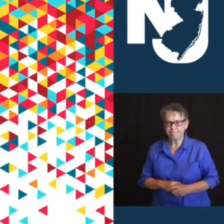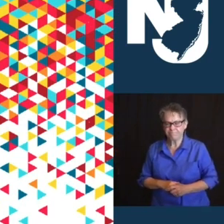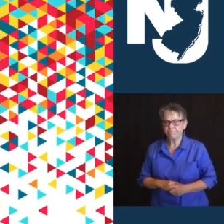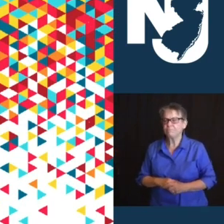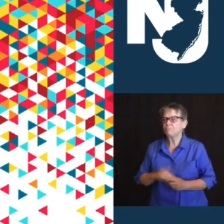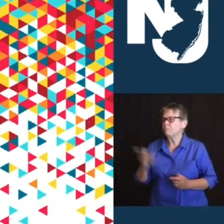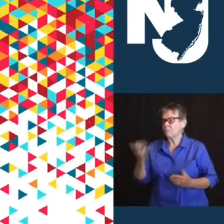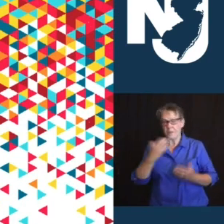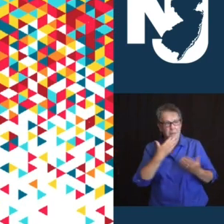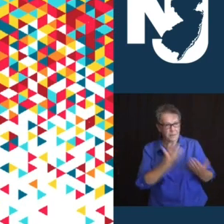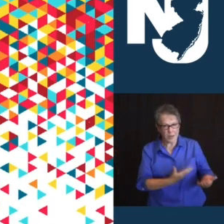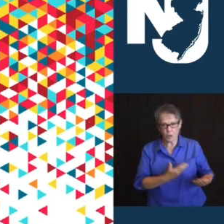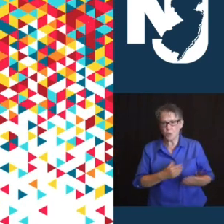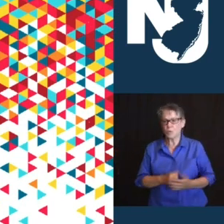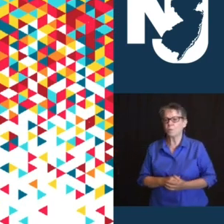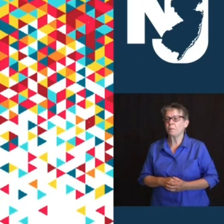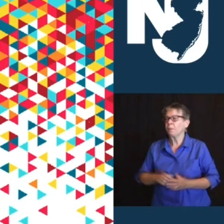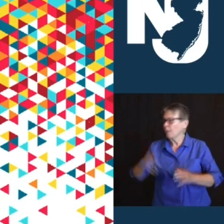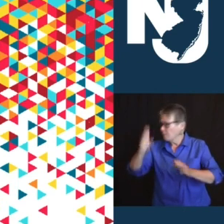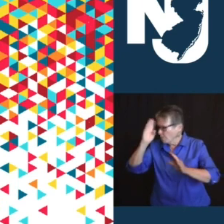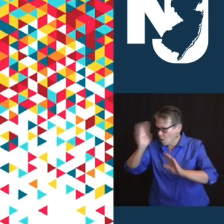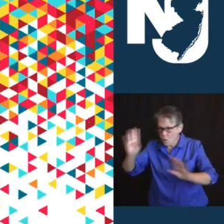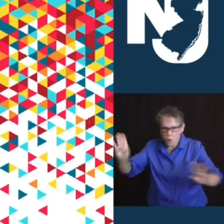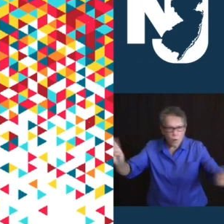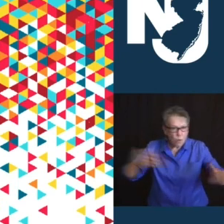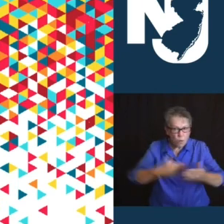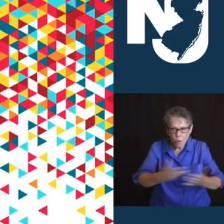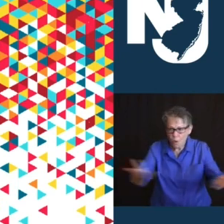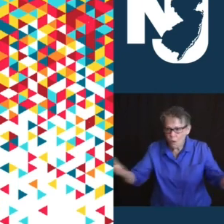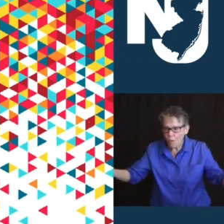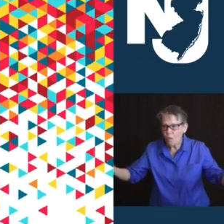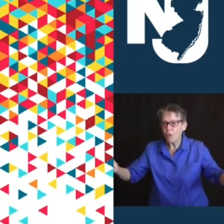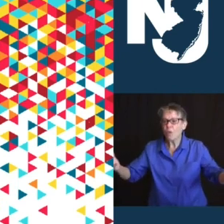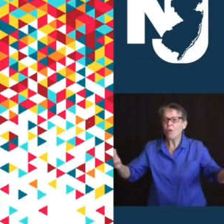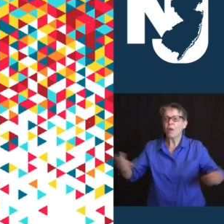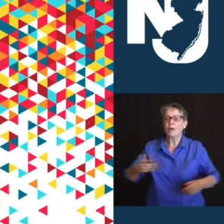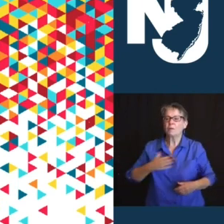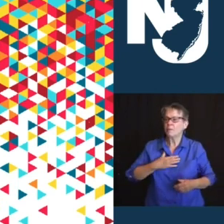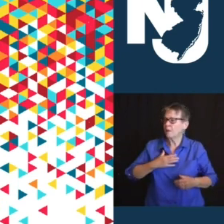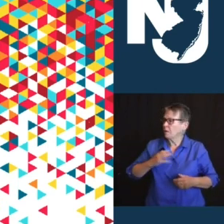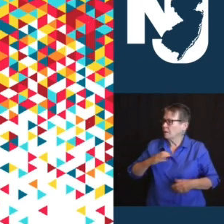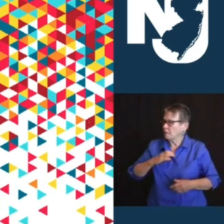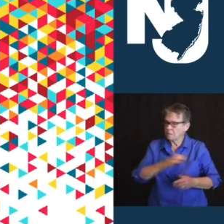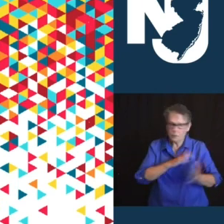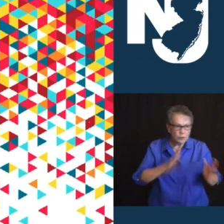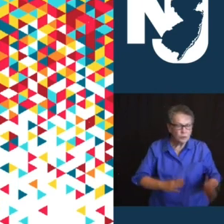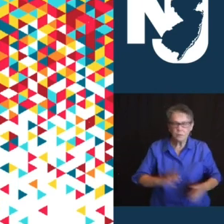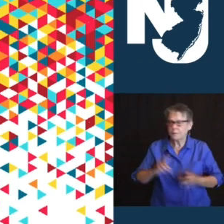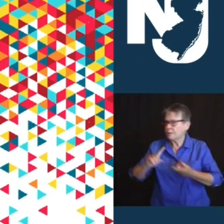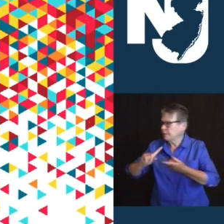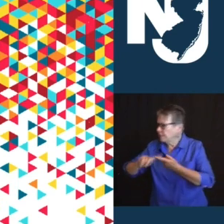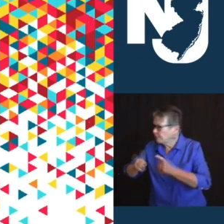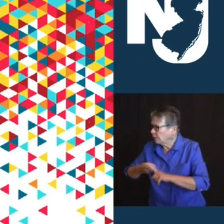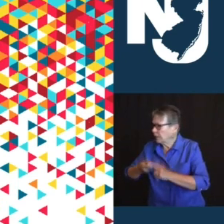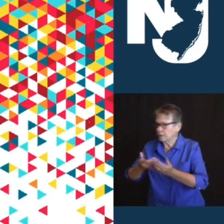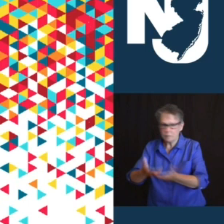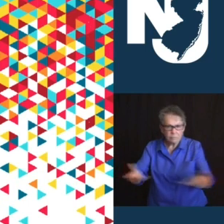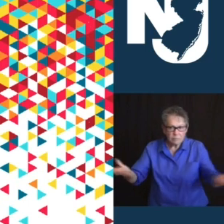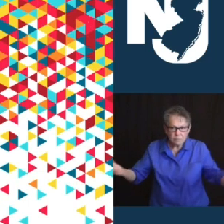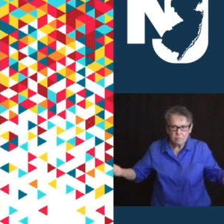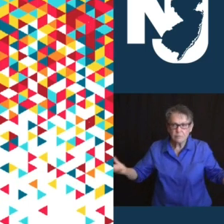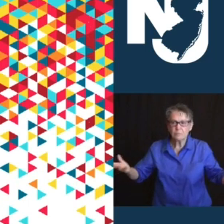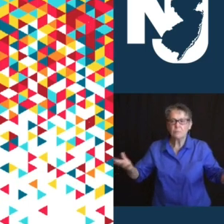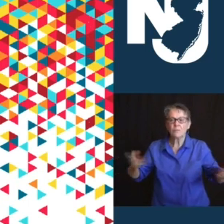Good afternoon, Commissioner, my friend and my colleague, and Superintendent Colonel Patrick Callahan, and welcome to the press and to my friends